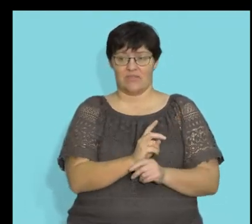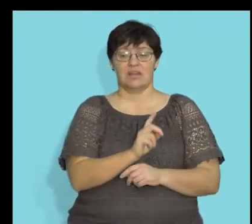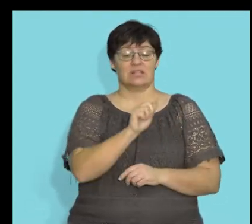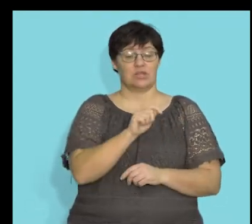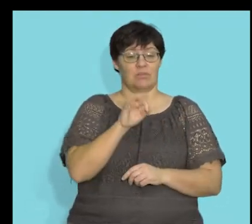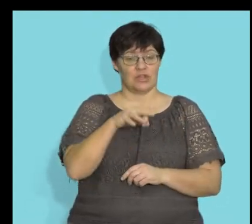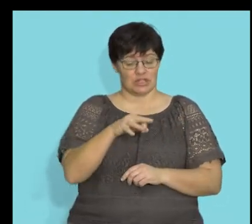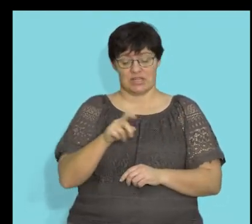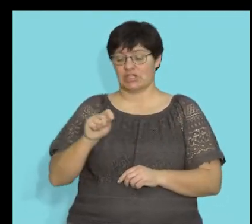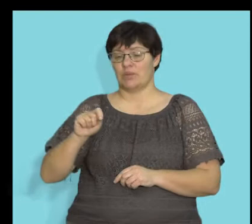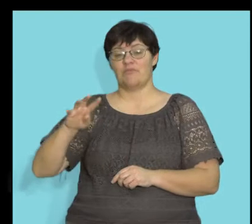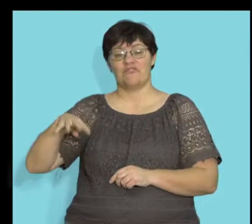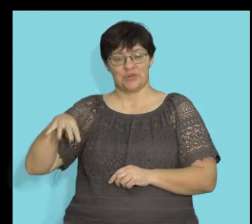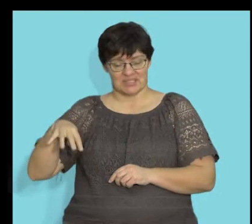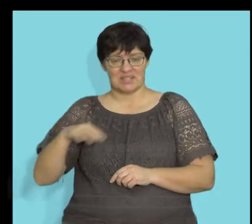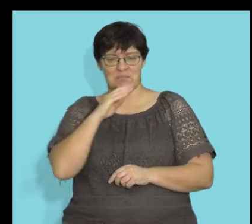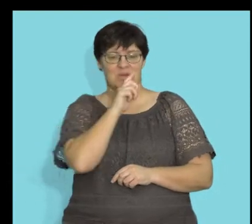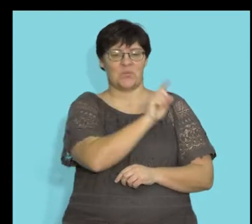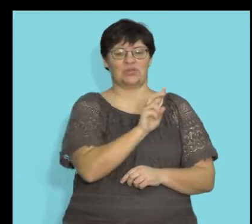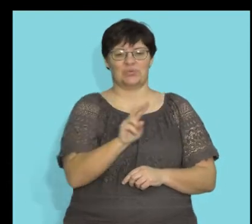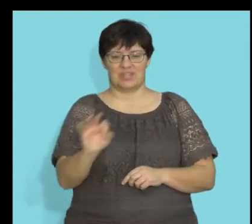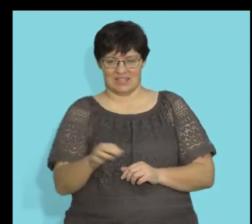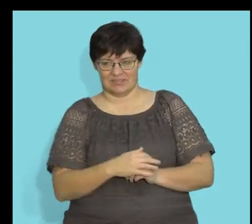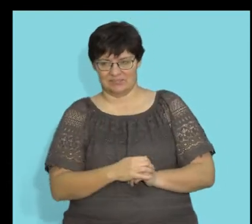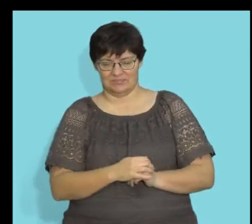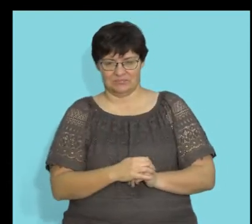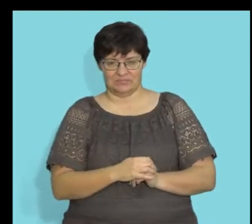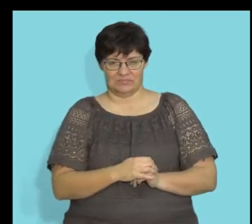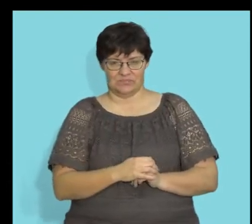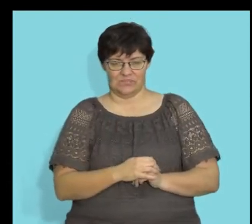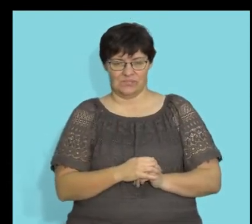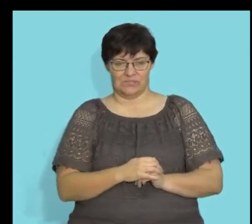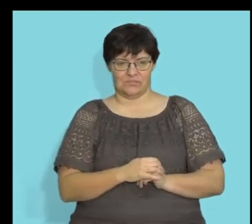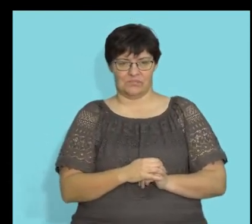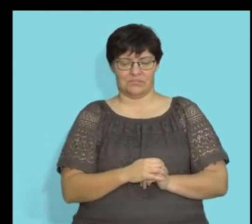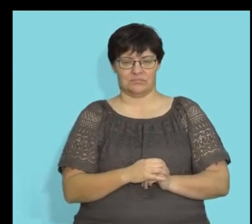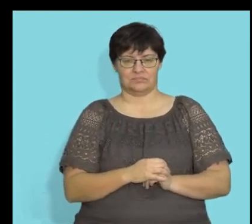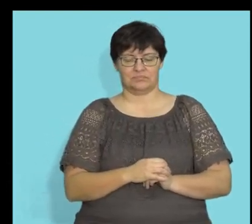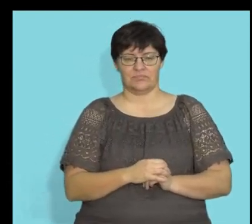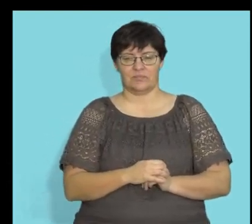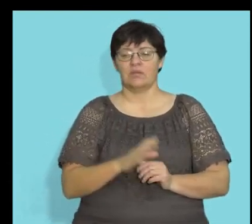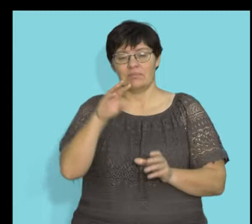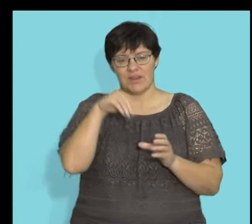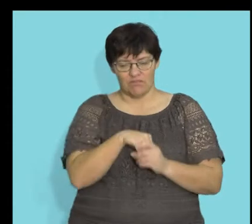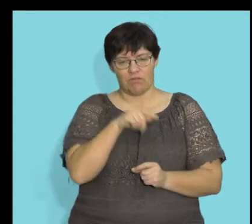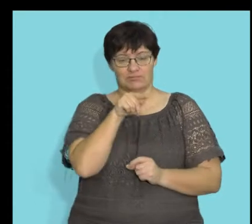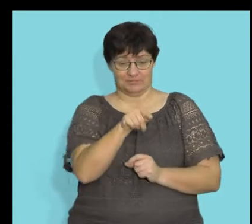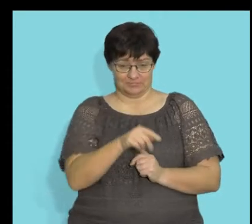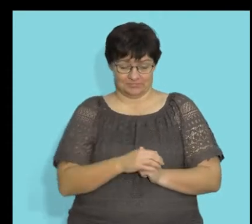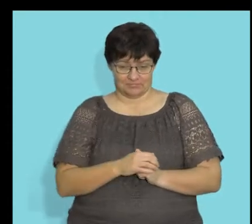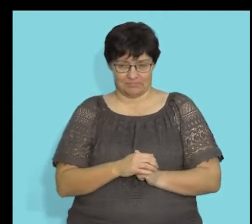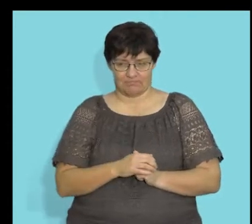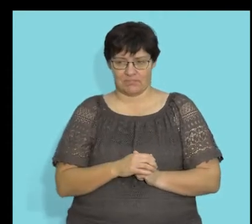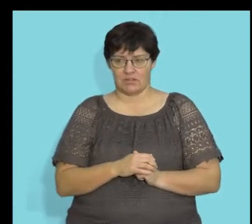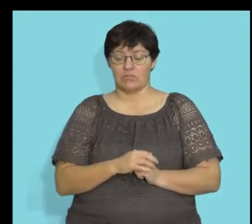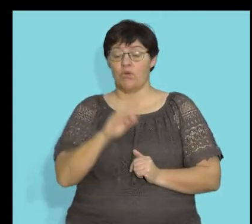12, term 13, and term 14 are the first three terms involved in this